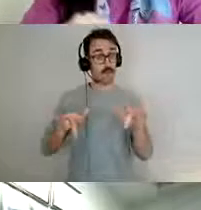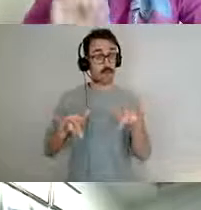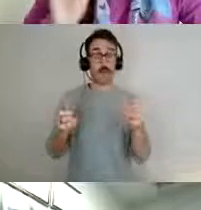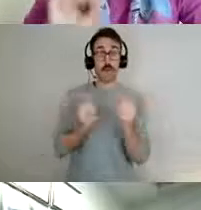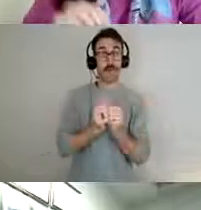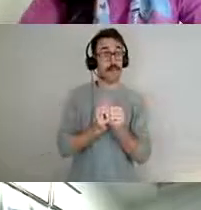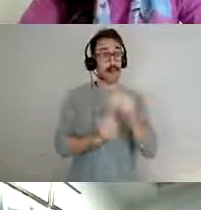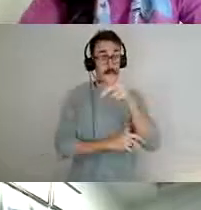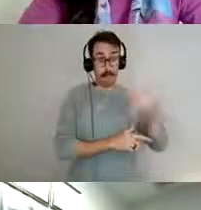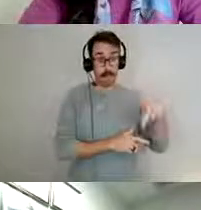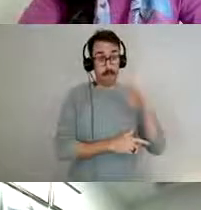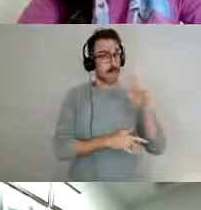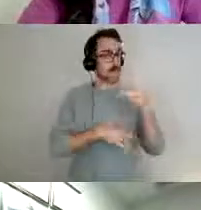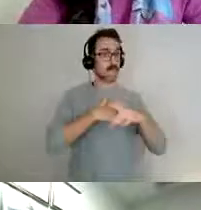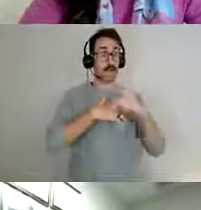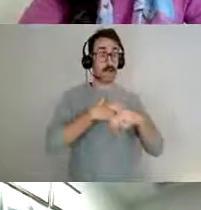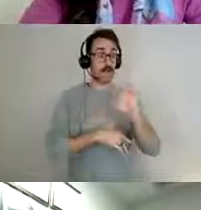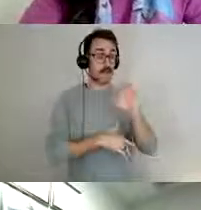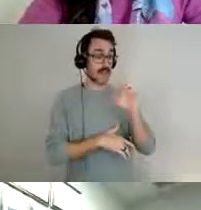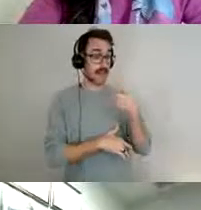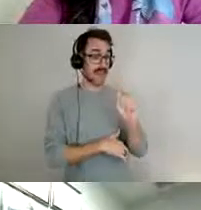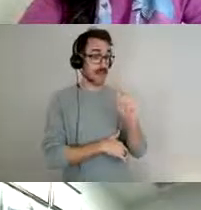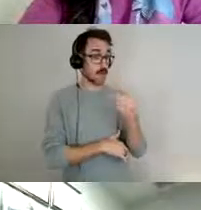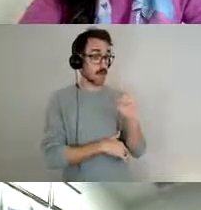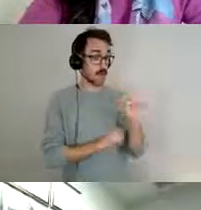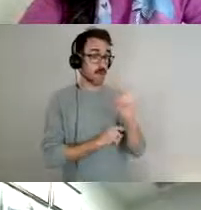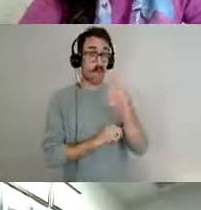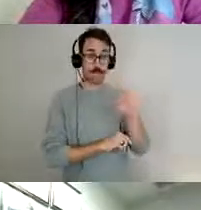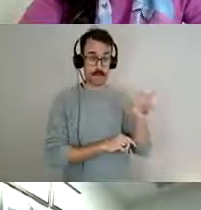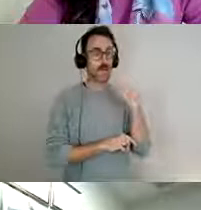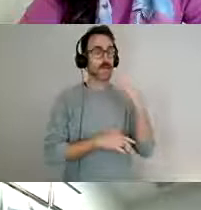the recording on the EAPO website,